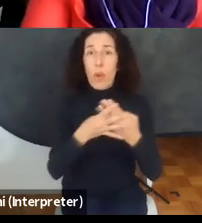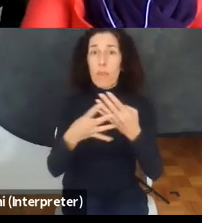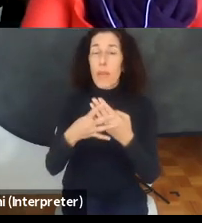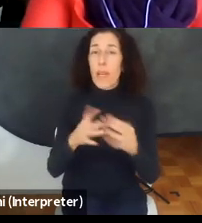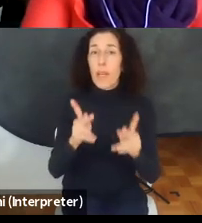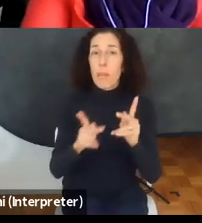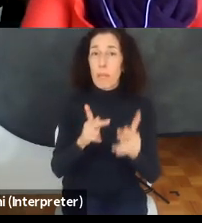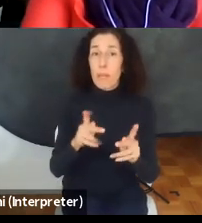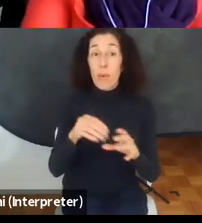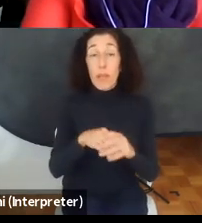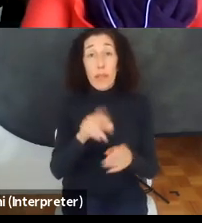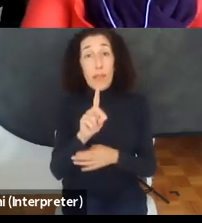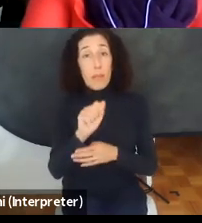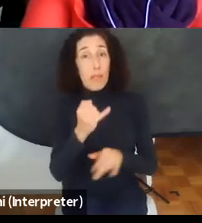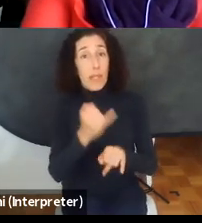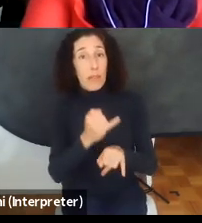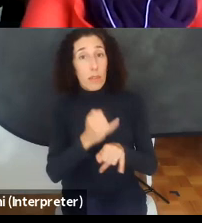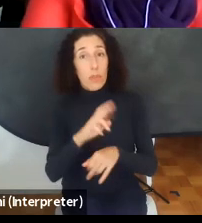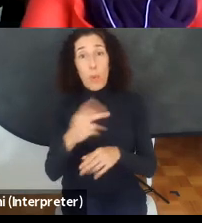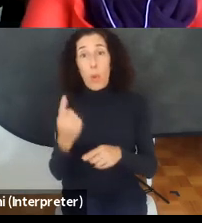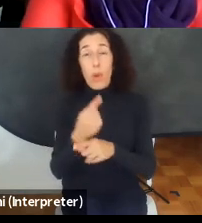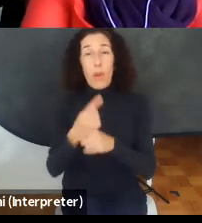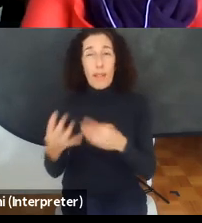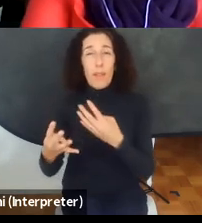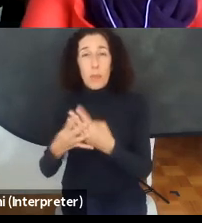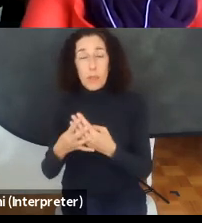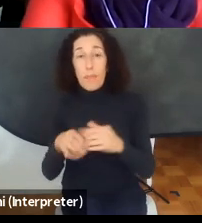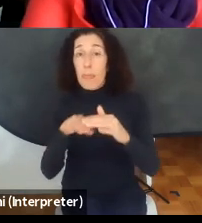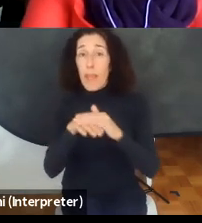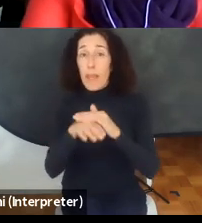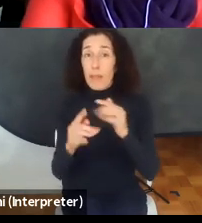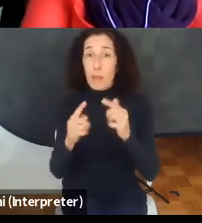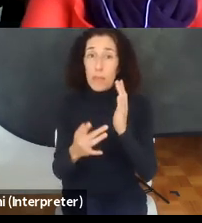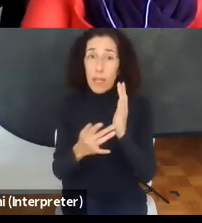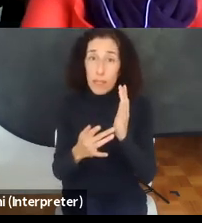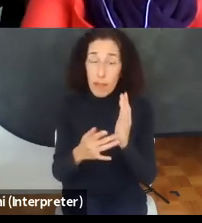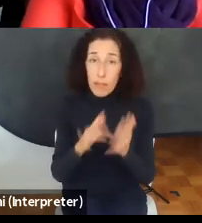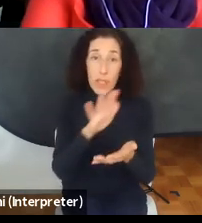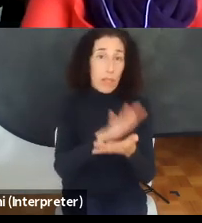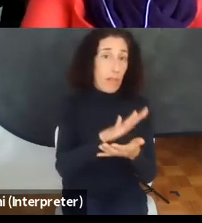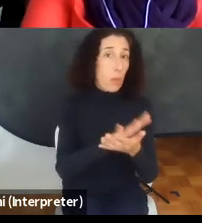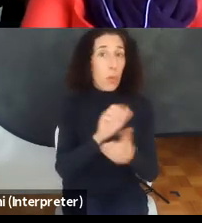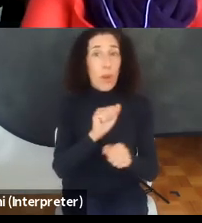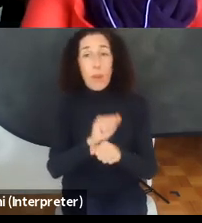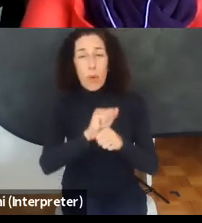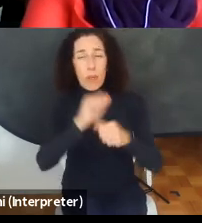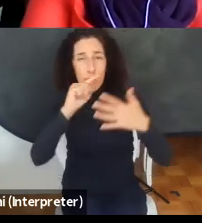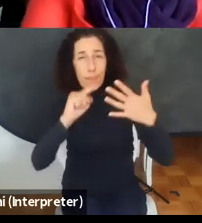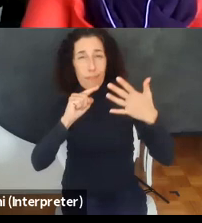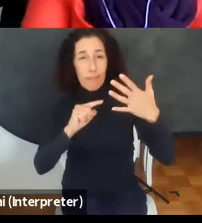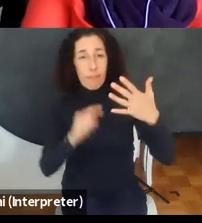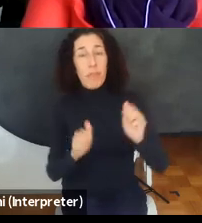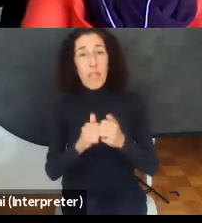disability institutions or penal institutions, ensuring access to technologies in school or at work. How are we